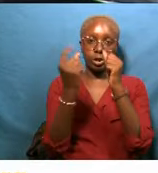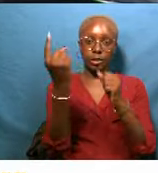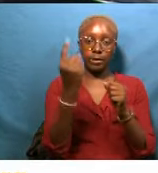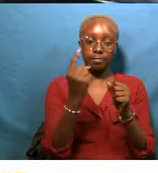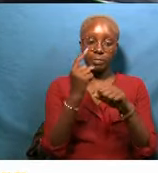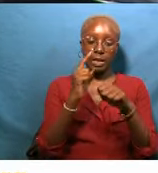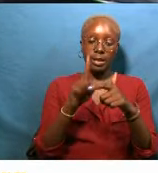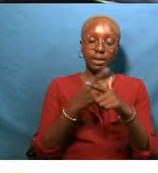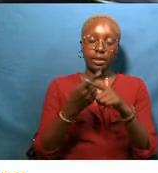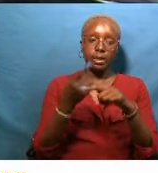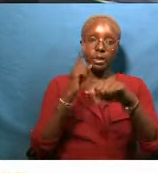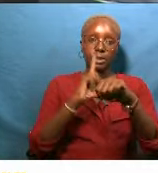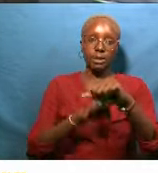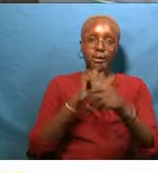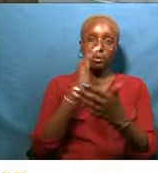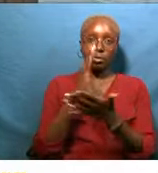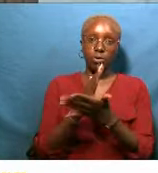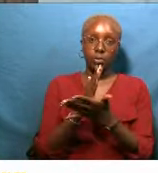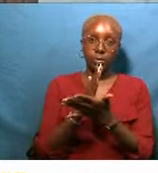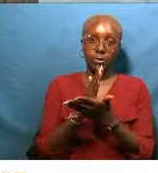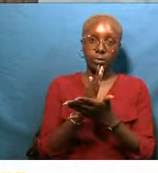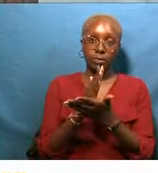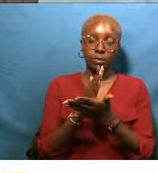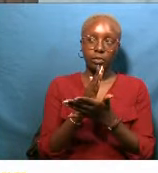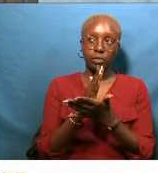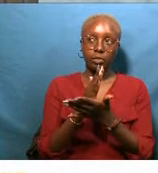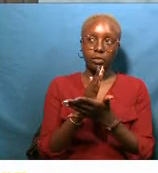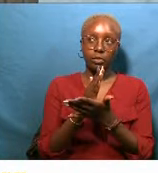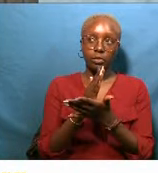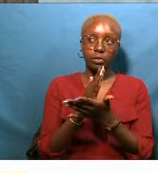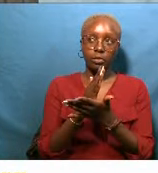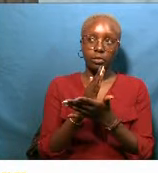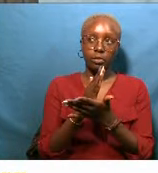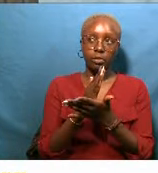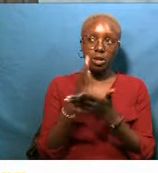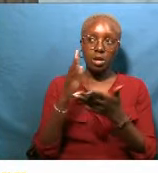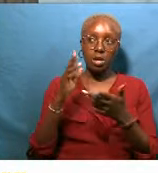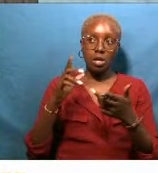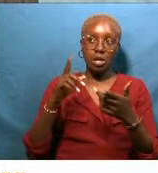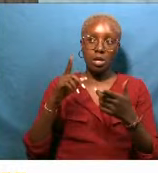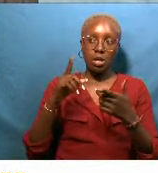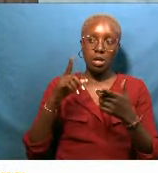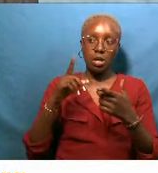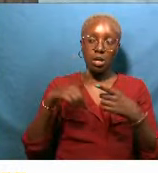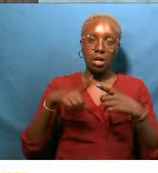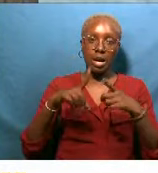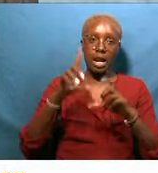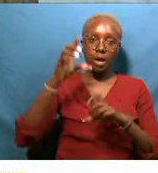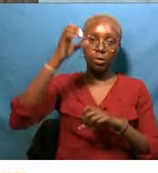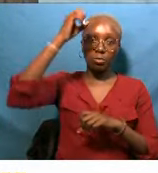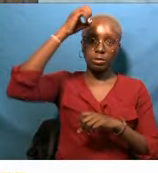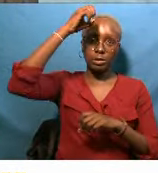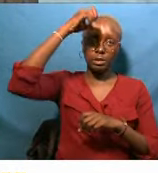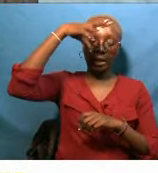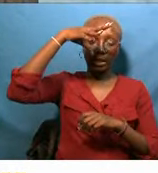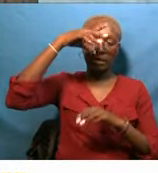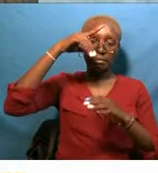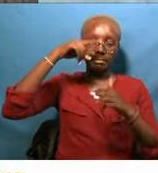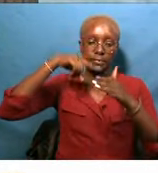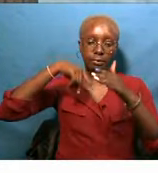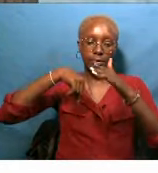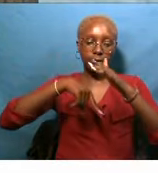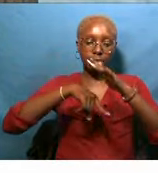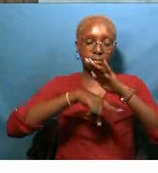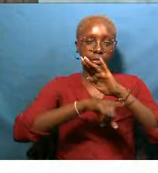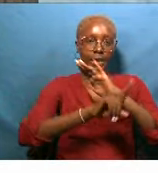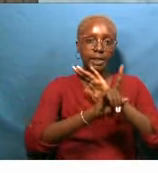stopped, allowed the heat rays of the sun to come in that early morning and brightened and